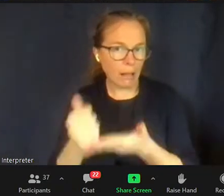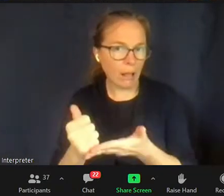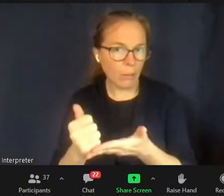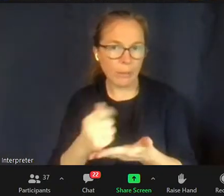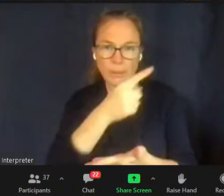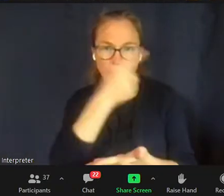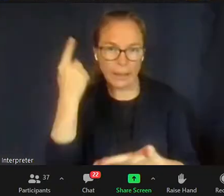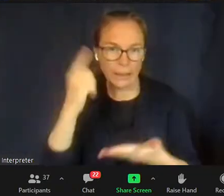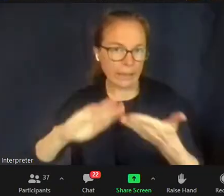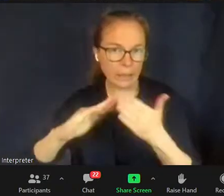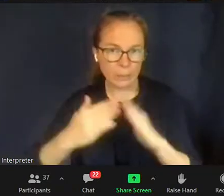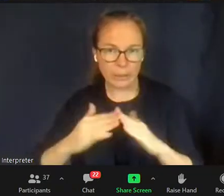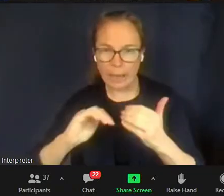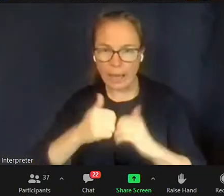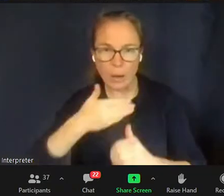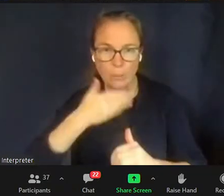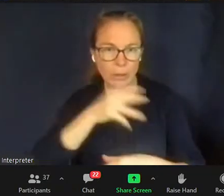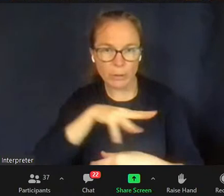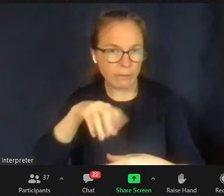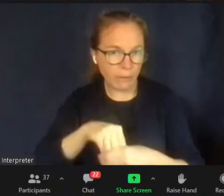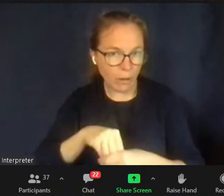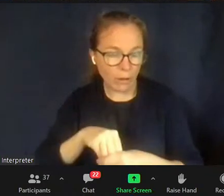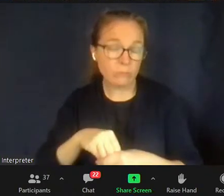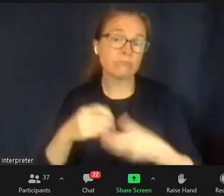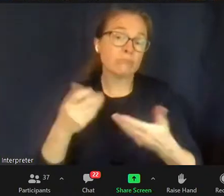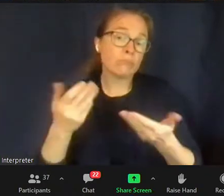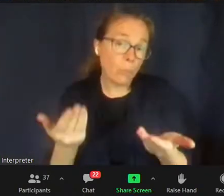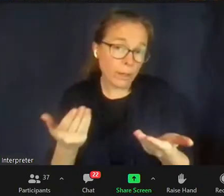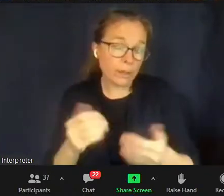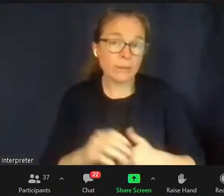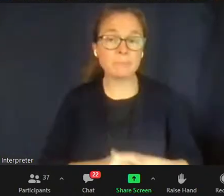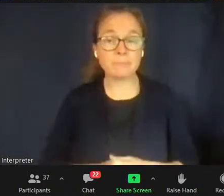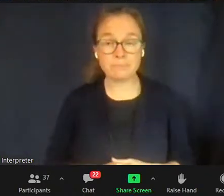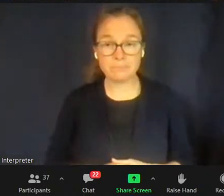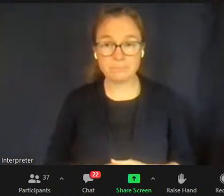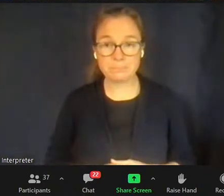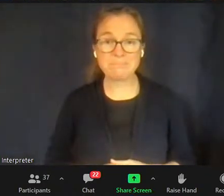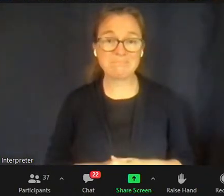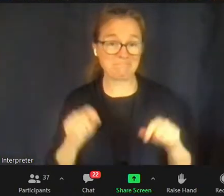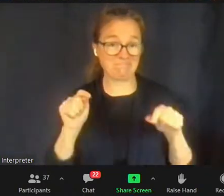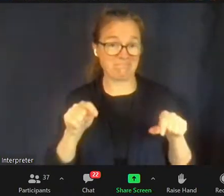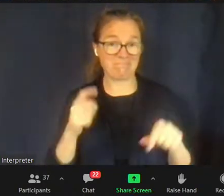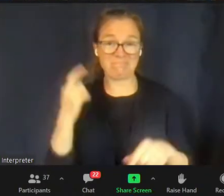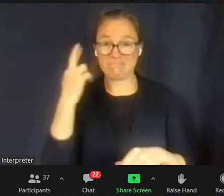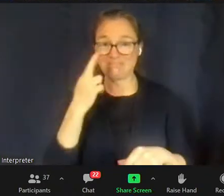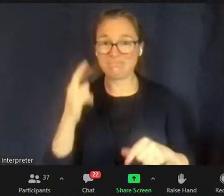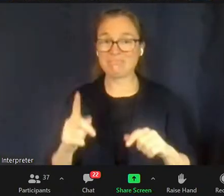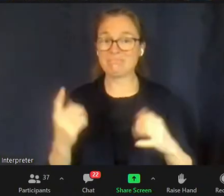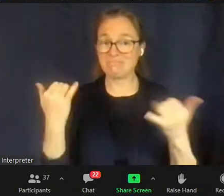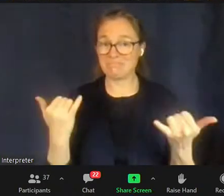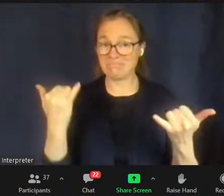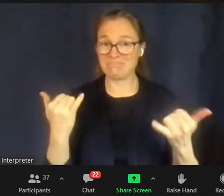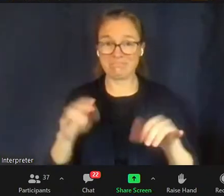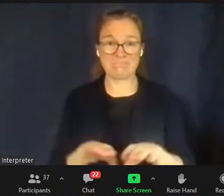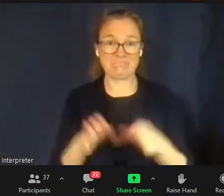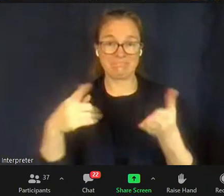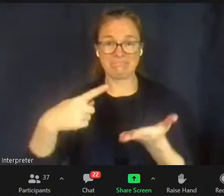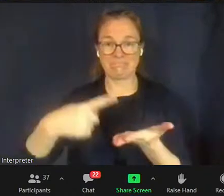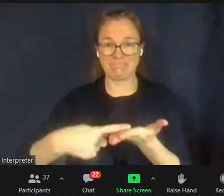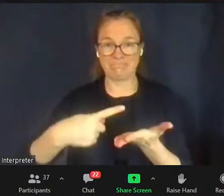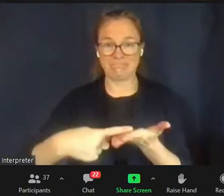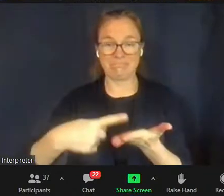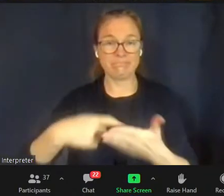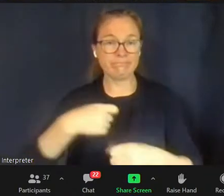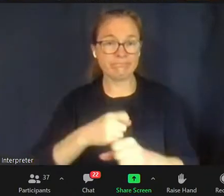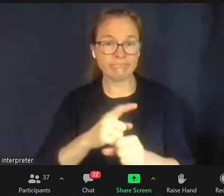better engaging? Well, part of it is why we're here today, to make sure that we're hearing